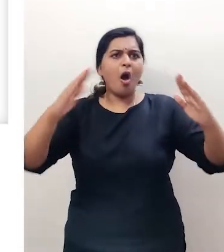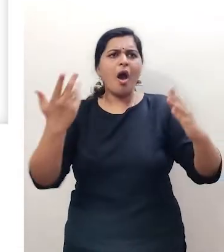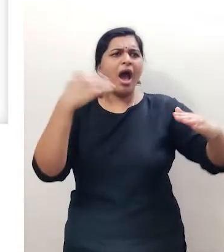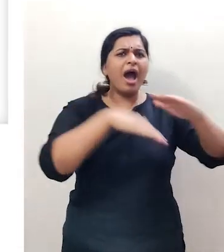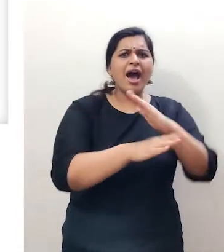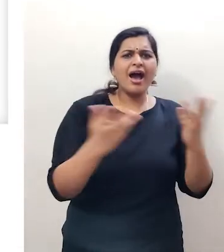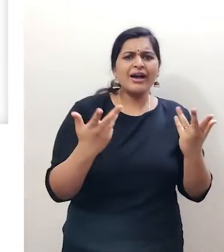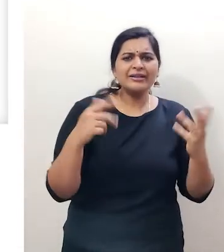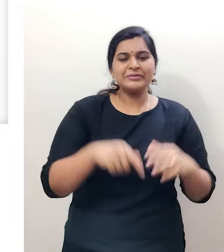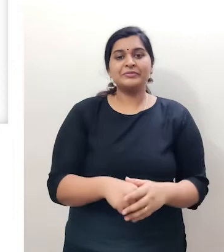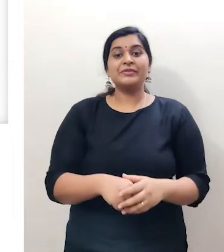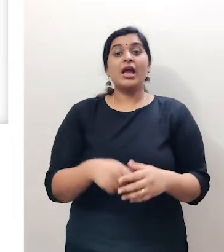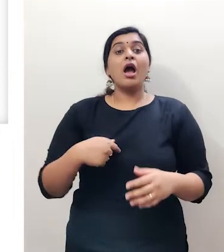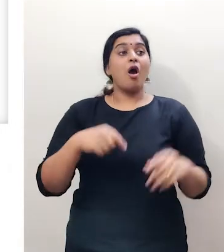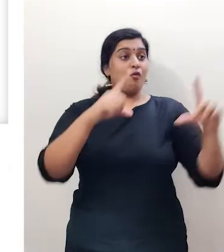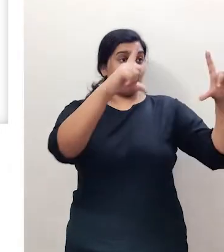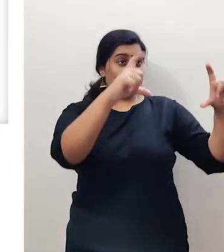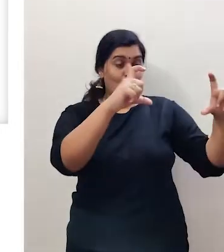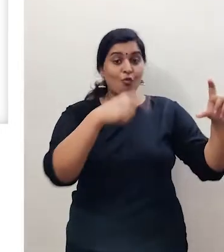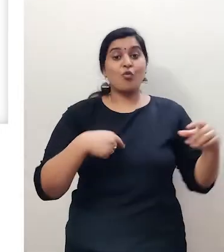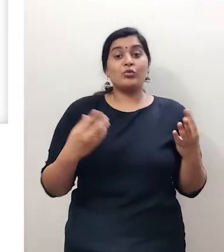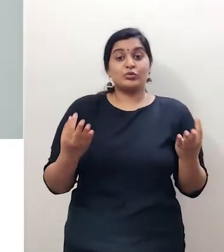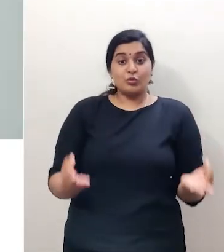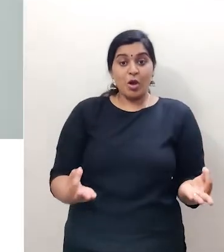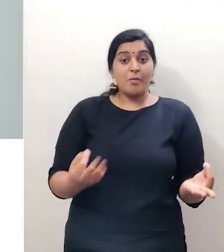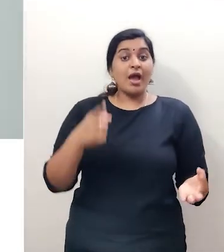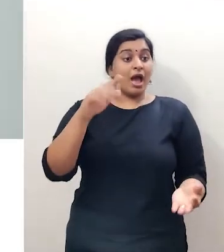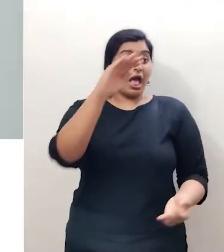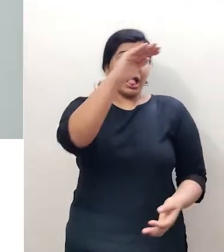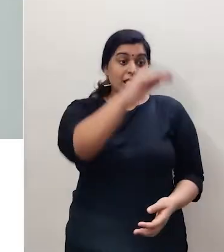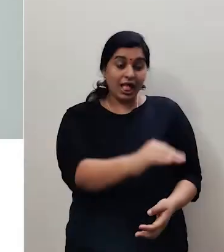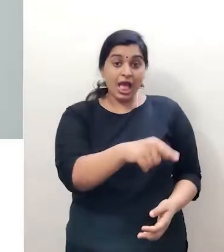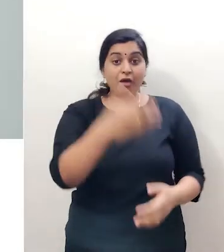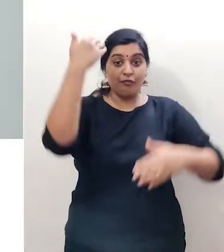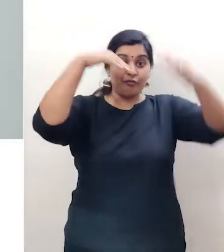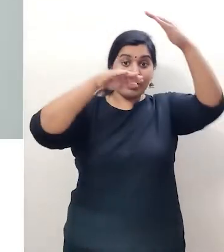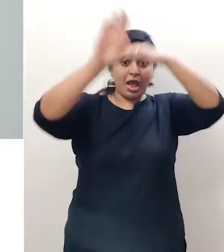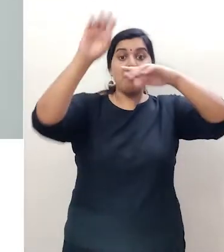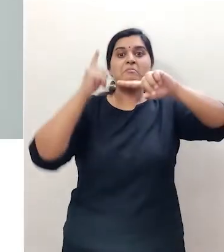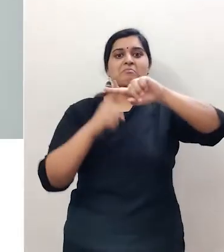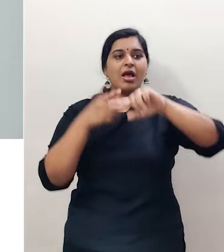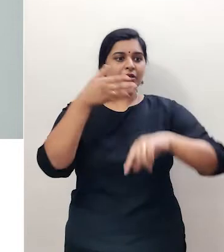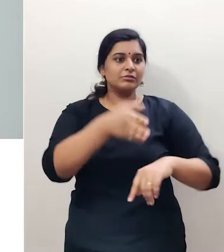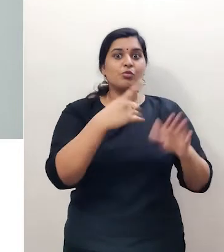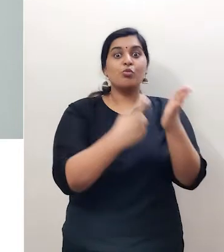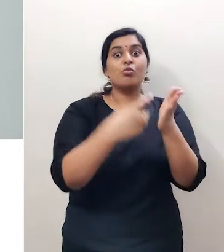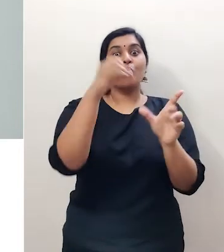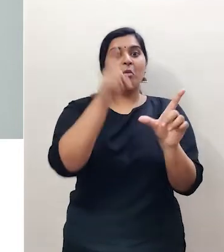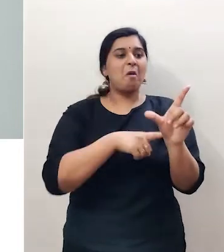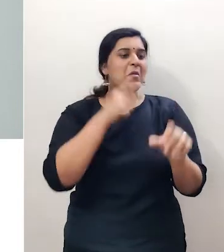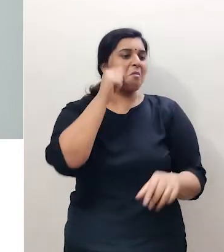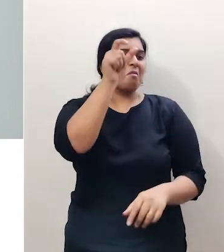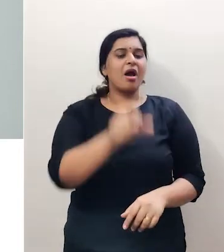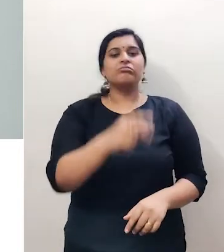Saint Ramakrishna, one of his disciple Vivekanand, and a painting by Jamini Roy. One can imagine this